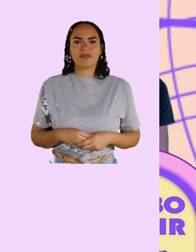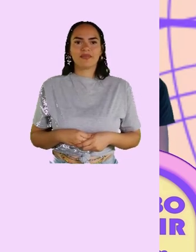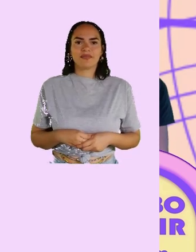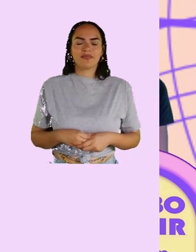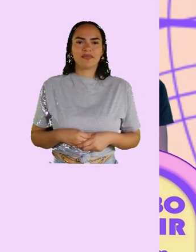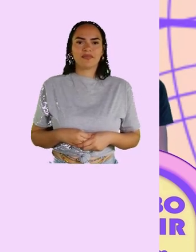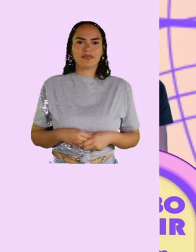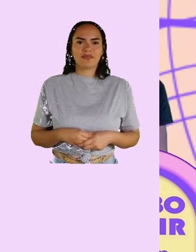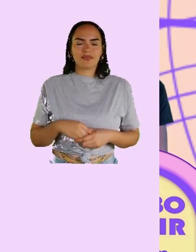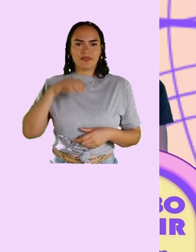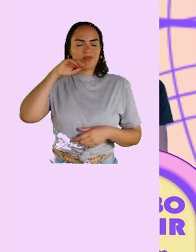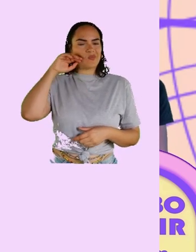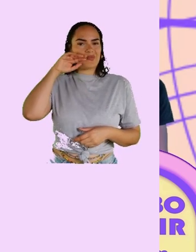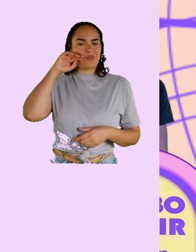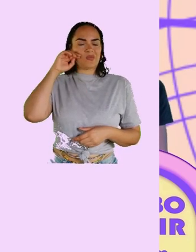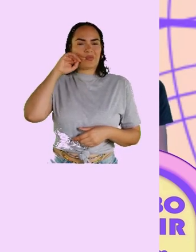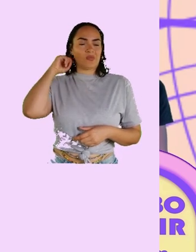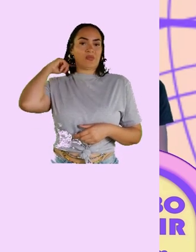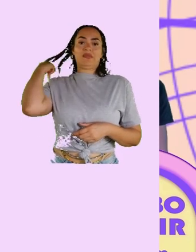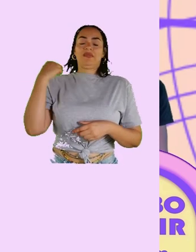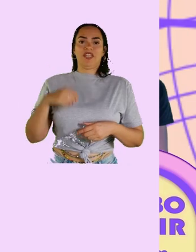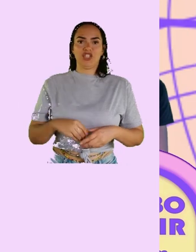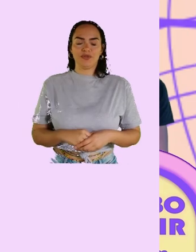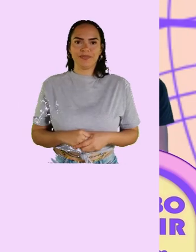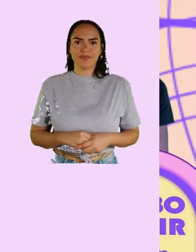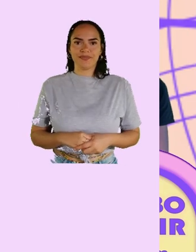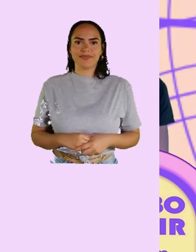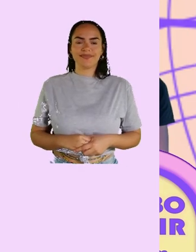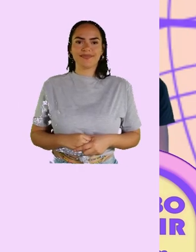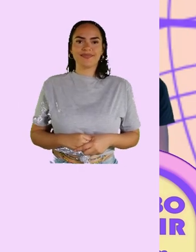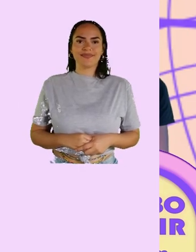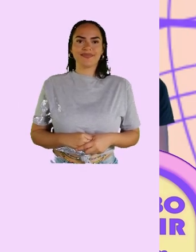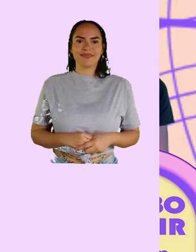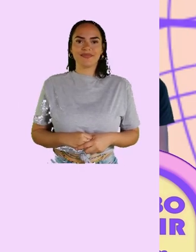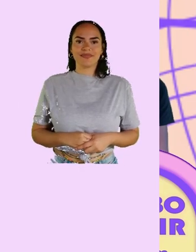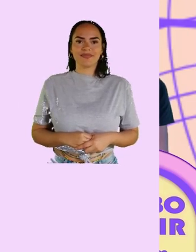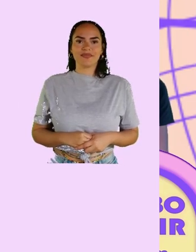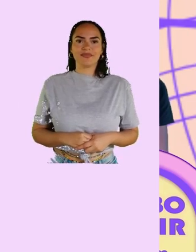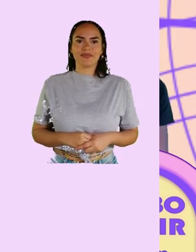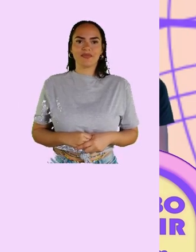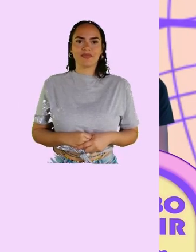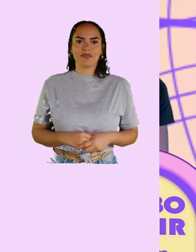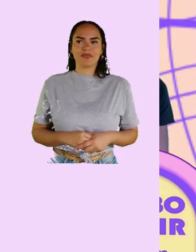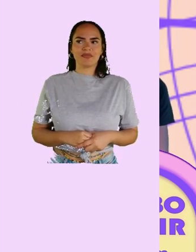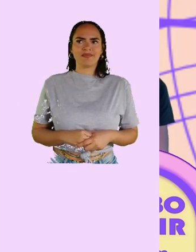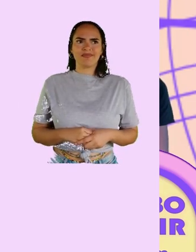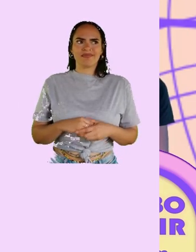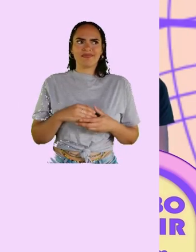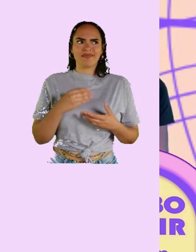Correct. For those at home, the true answer is composite number. What is a term for a group of